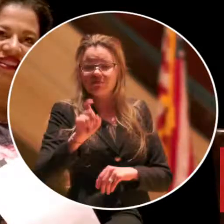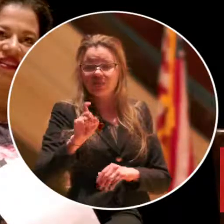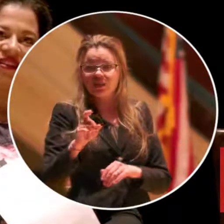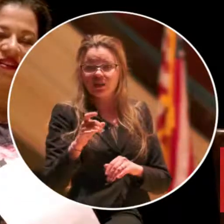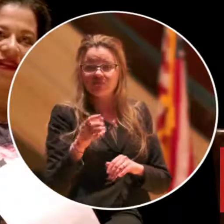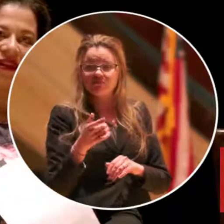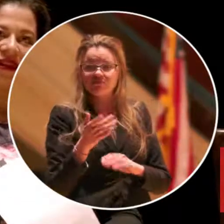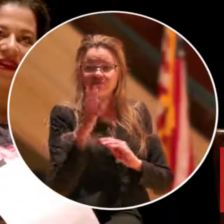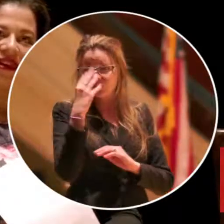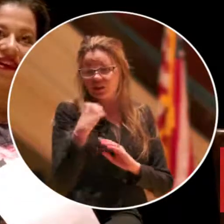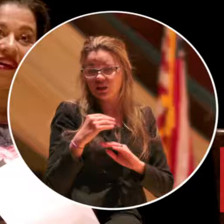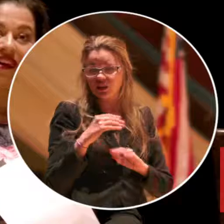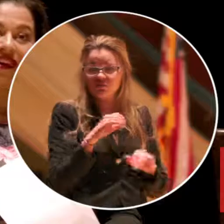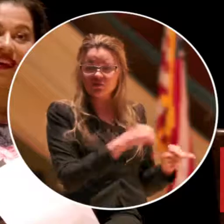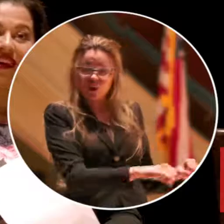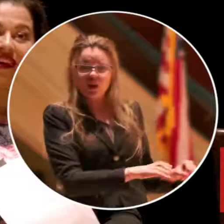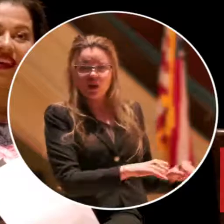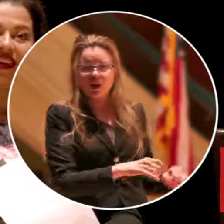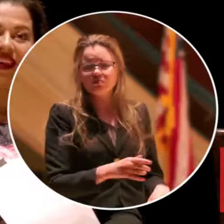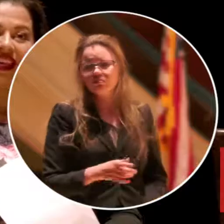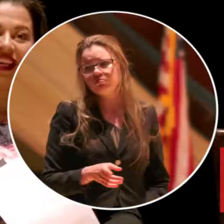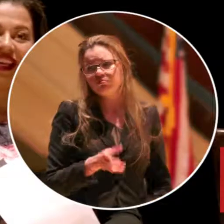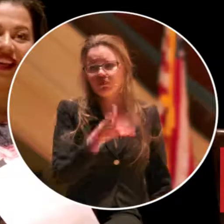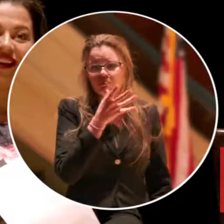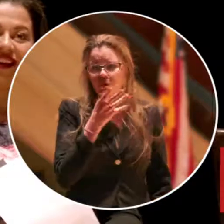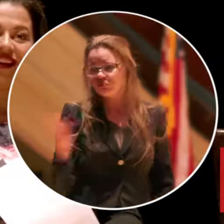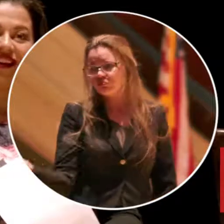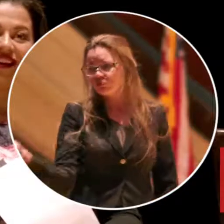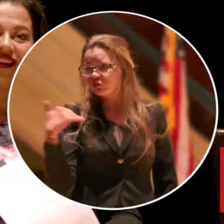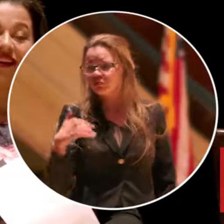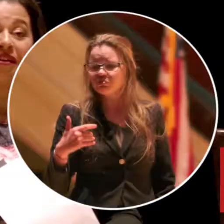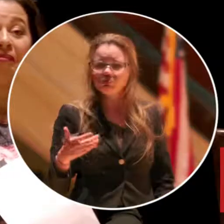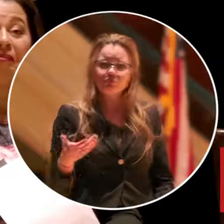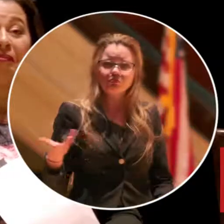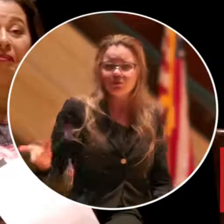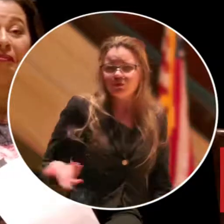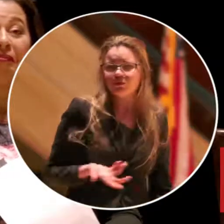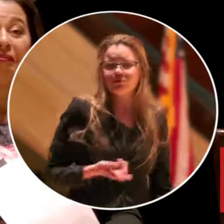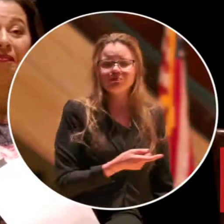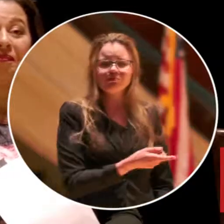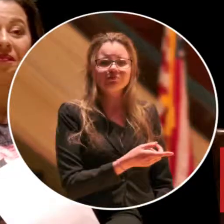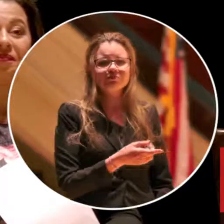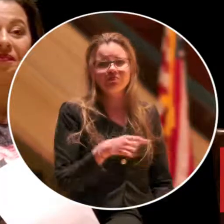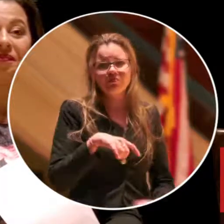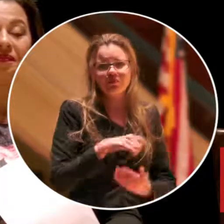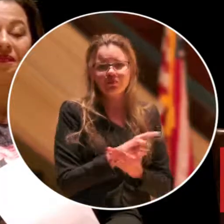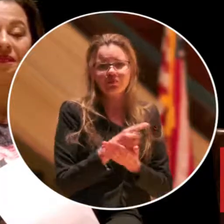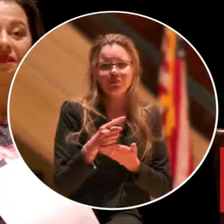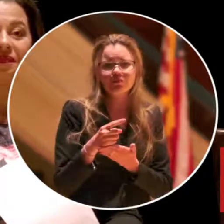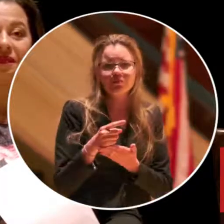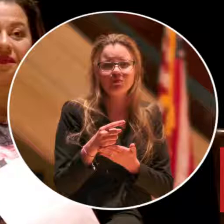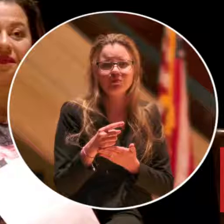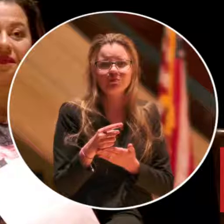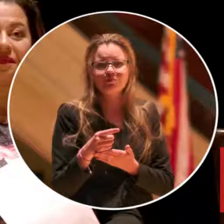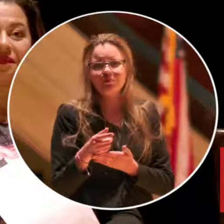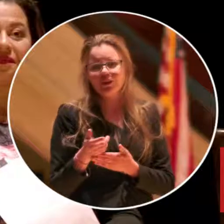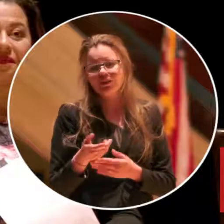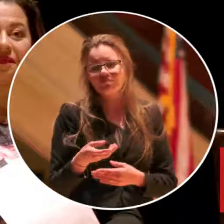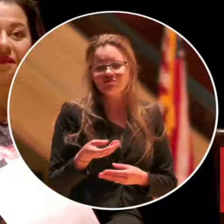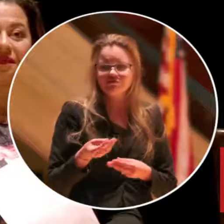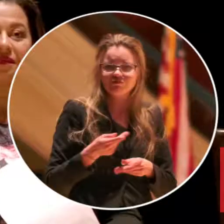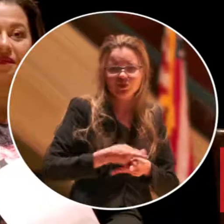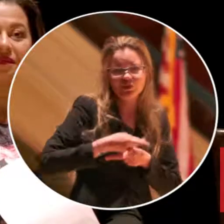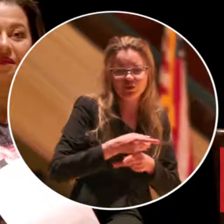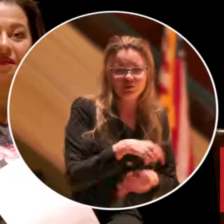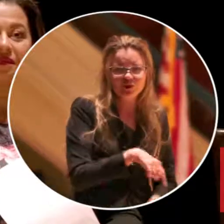My mother invited them in, no questions asked, and put them up for the week. Looking back, it may have been in our family's best interest if